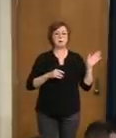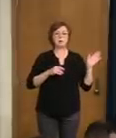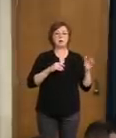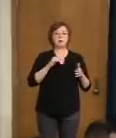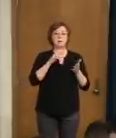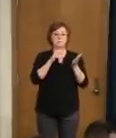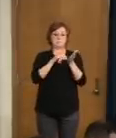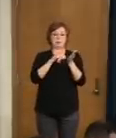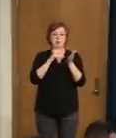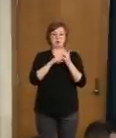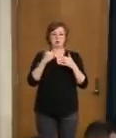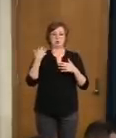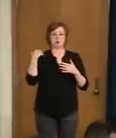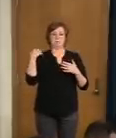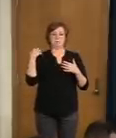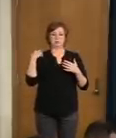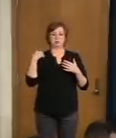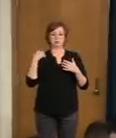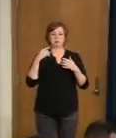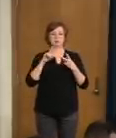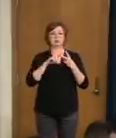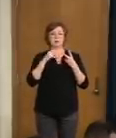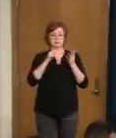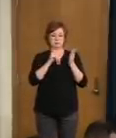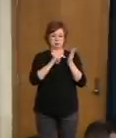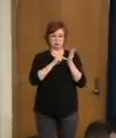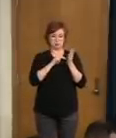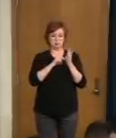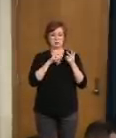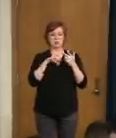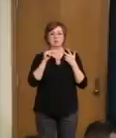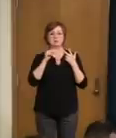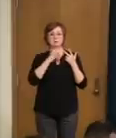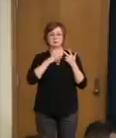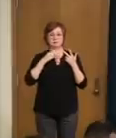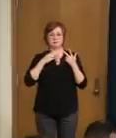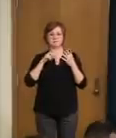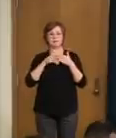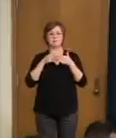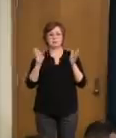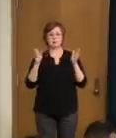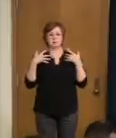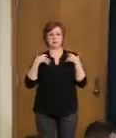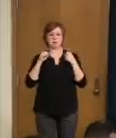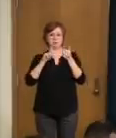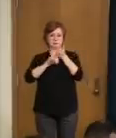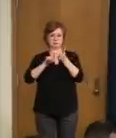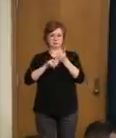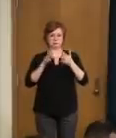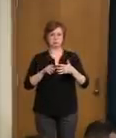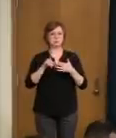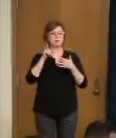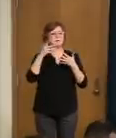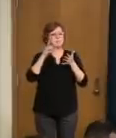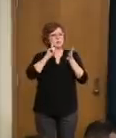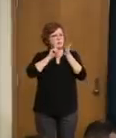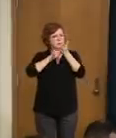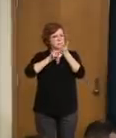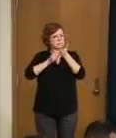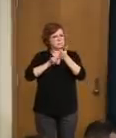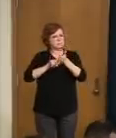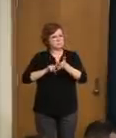officers and communicable disease staff, nurses and epidemiologists and public inspectors, they investigate cases